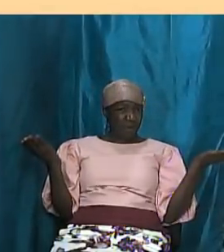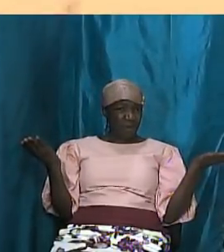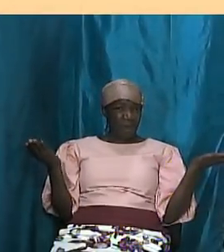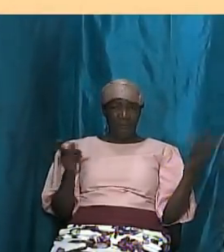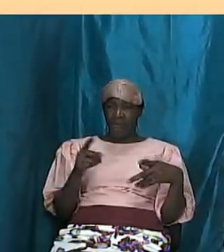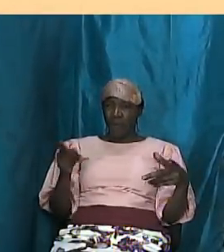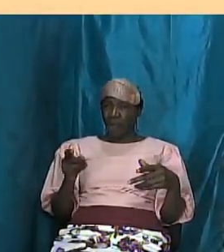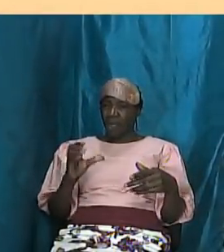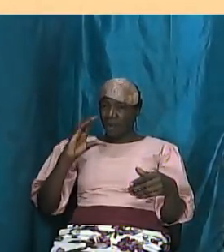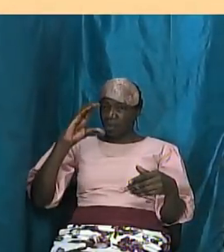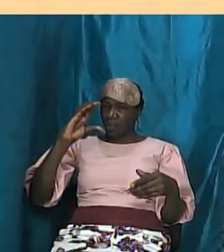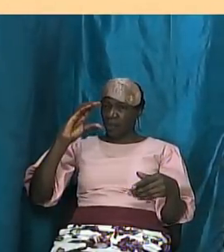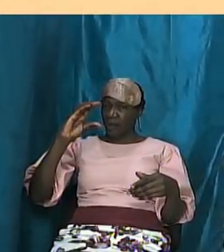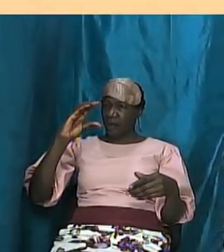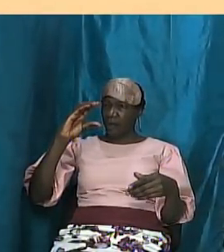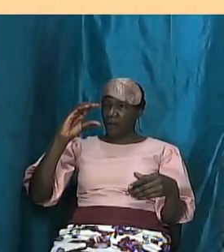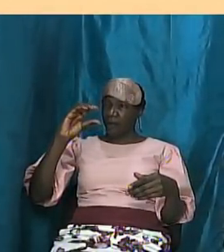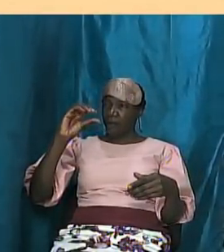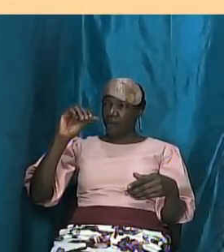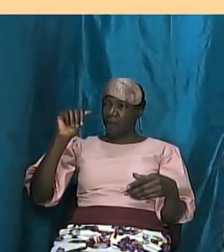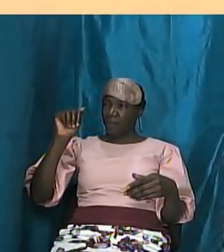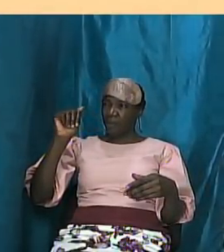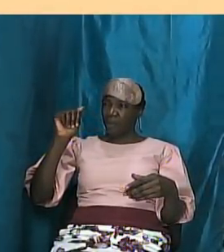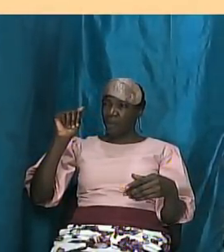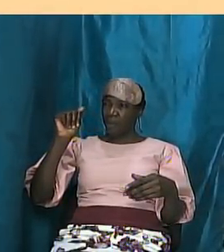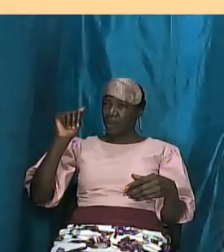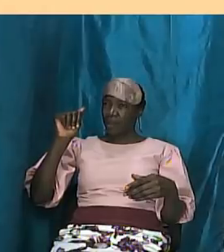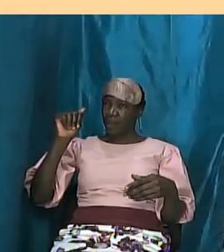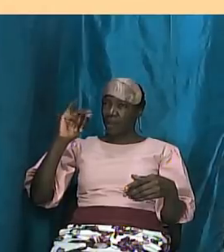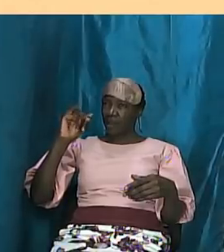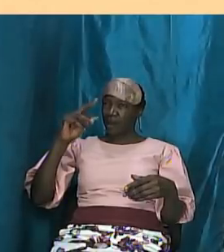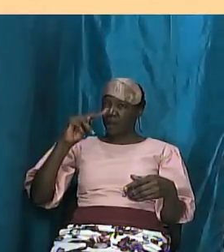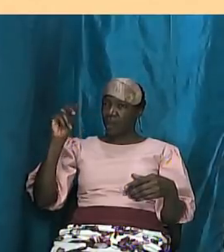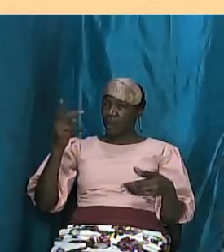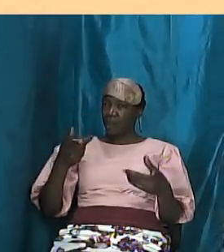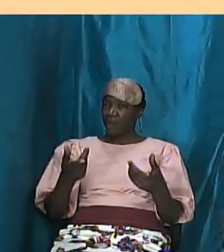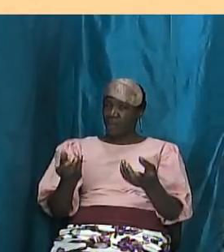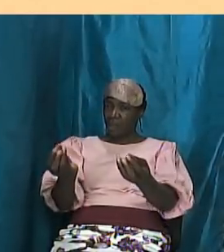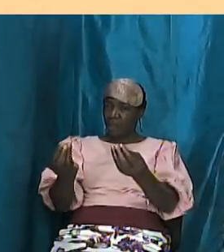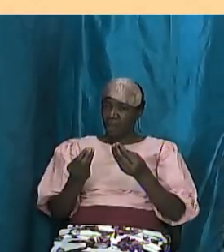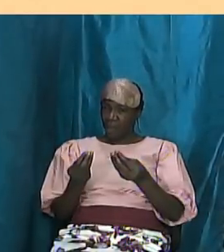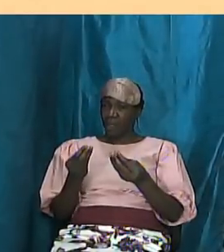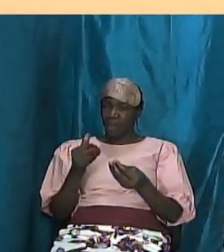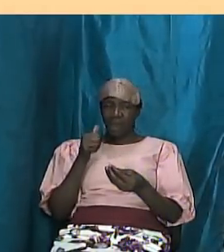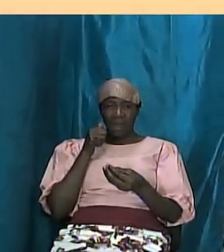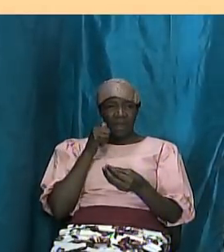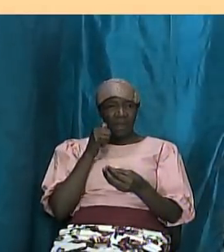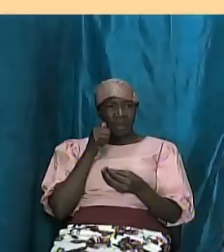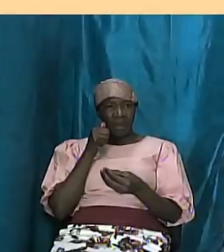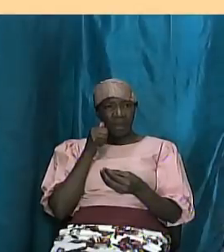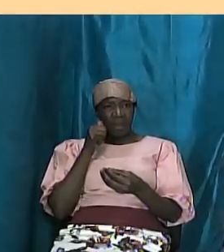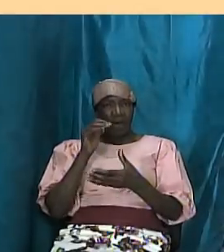where did Cain get his wife, because it was only Cain and Abel, and then Cain killed Abel, and then